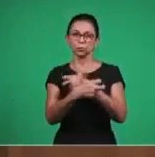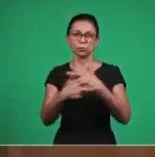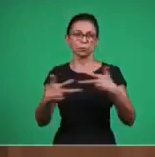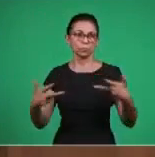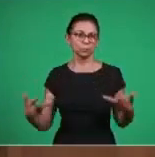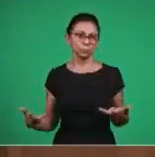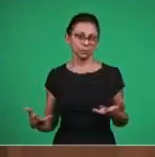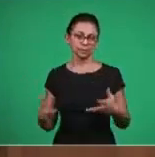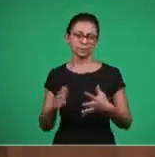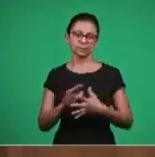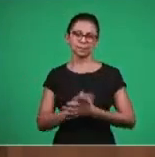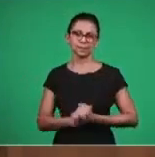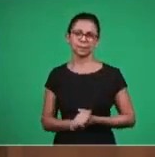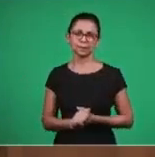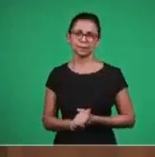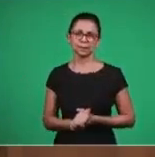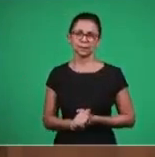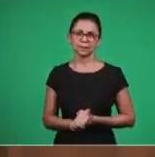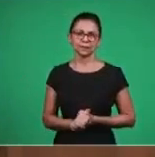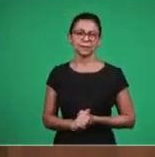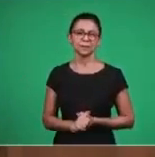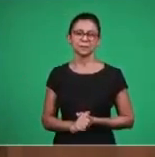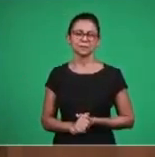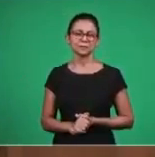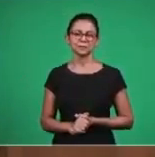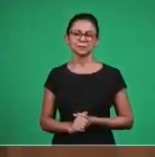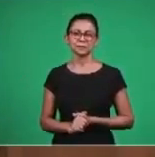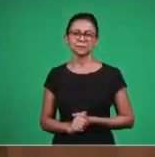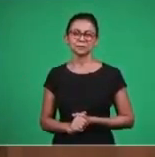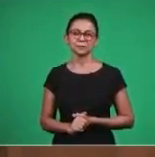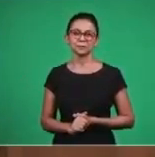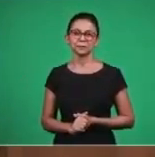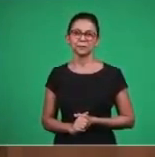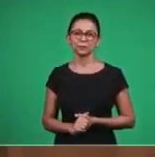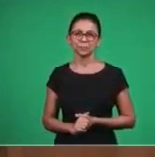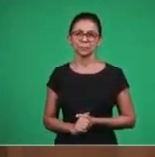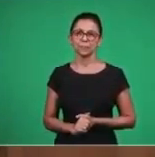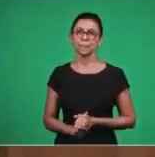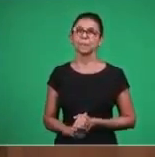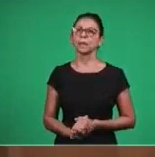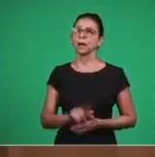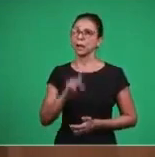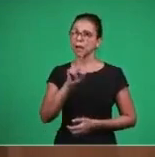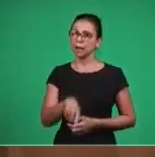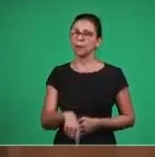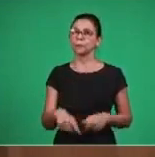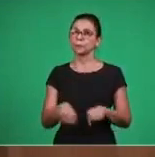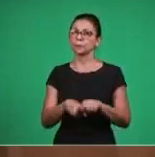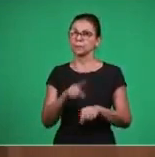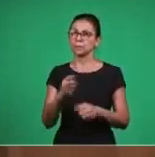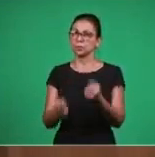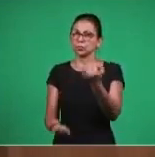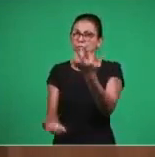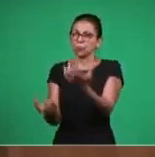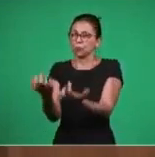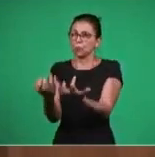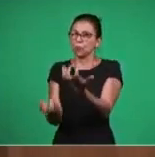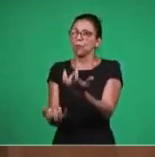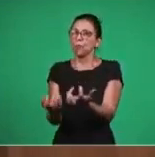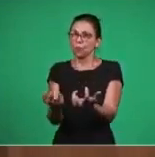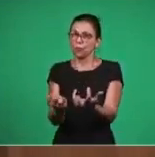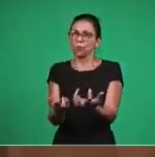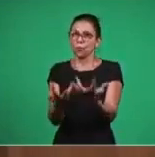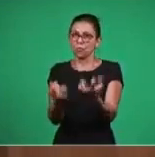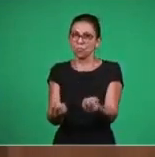You don't want to leave a piece left behind, or the smell of the barbecue. The fire is to burn it.